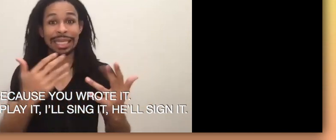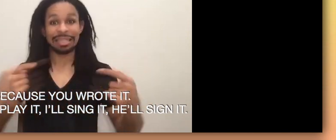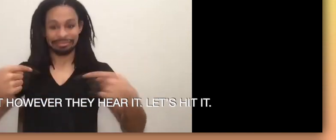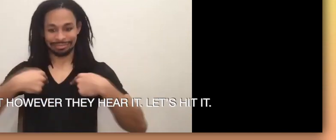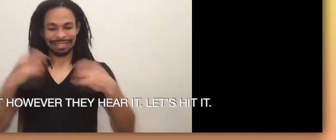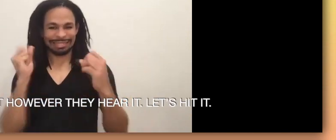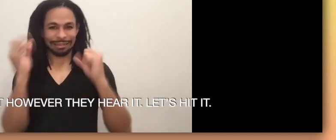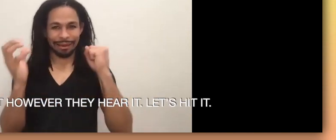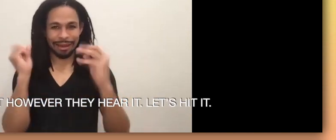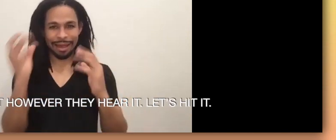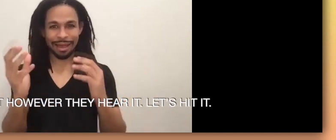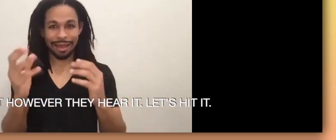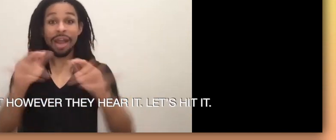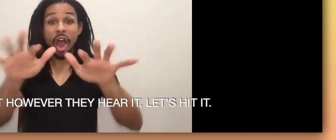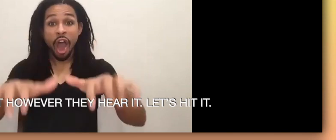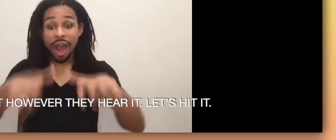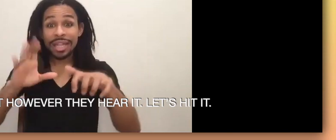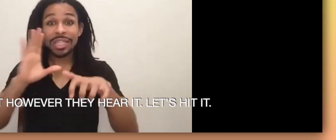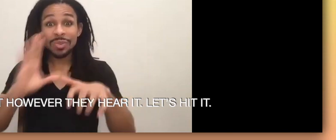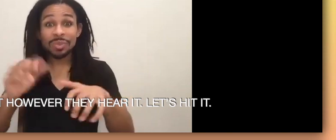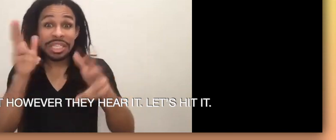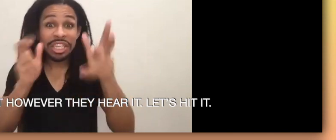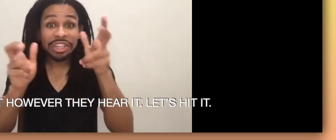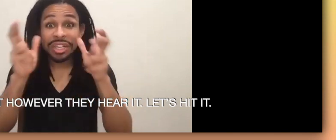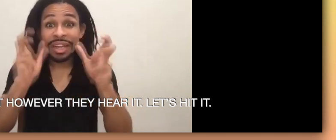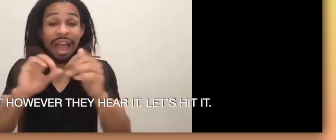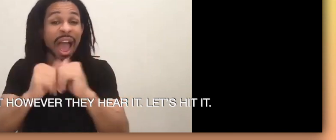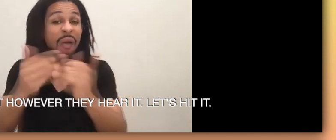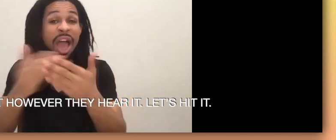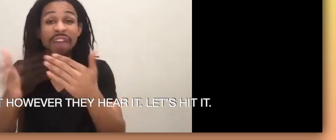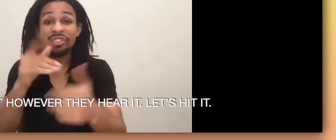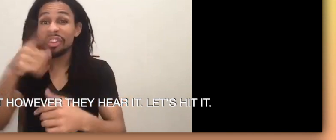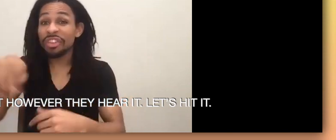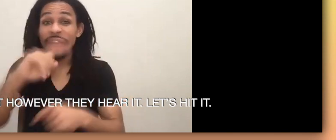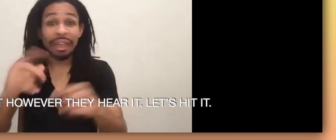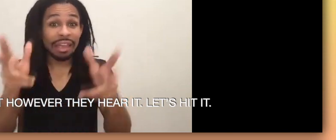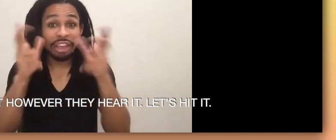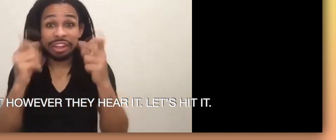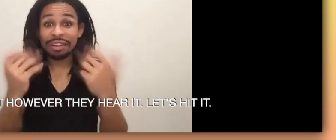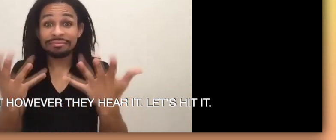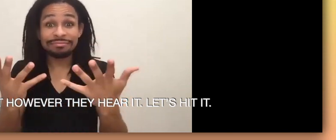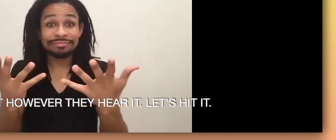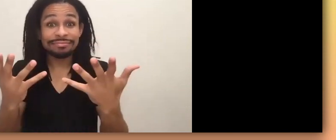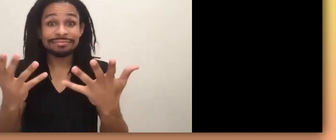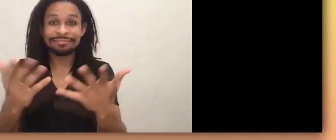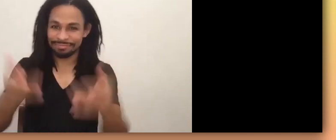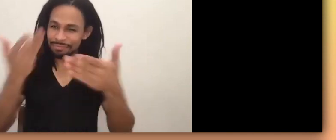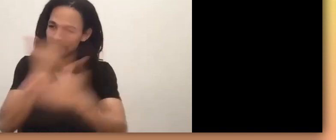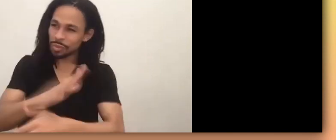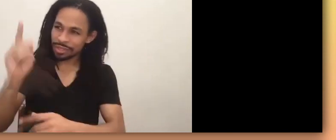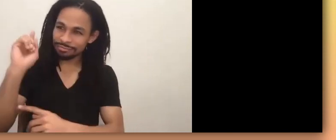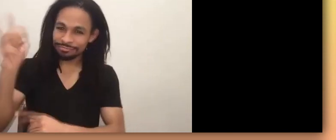it, they'll hear it however they hear it. Let's hit it.